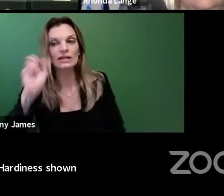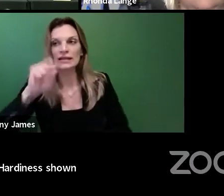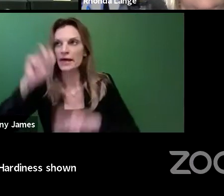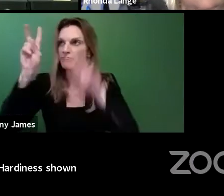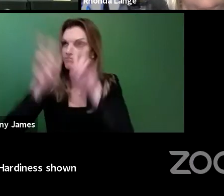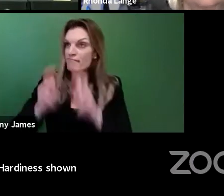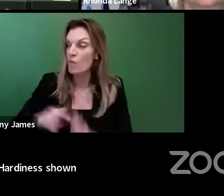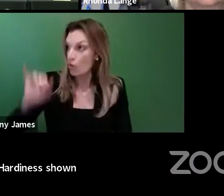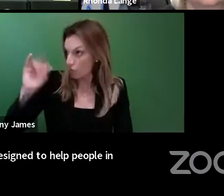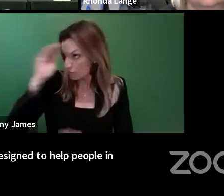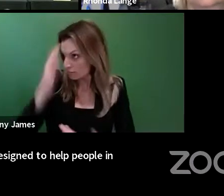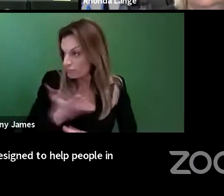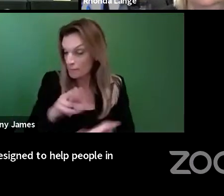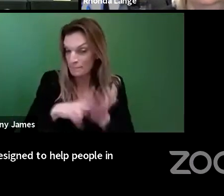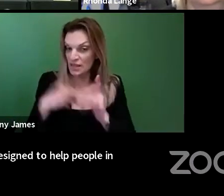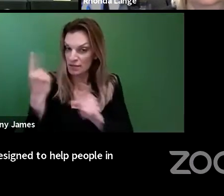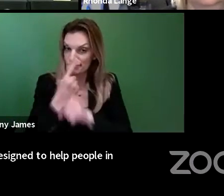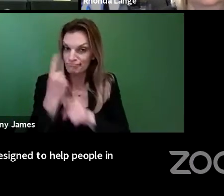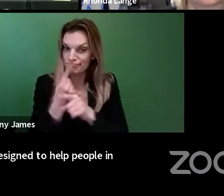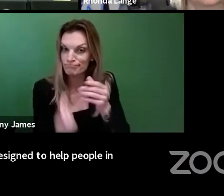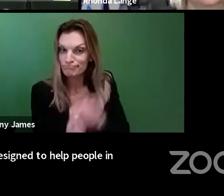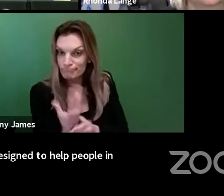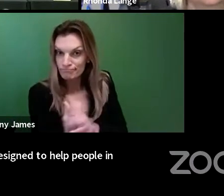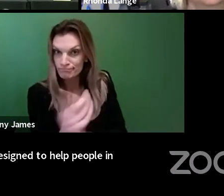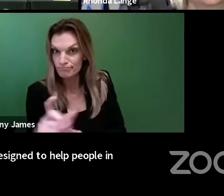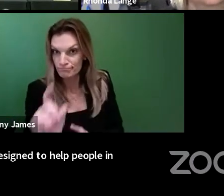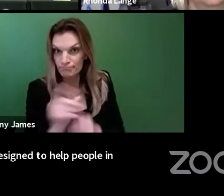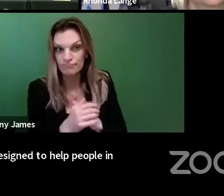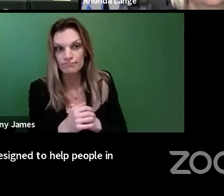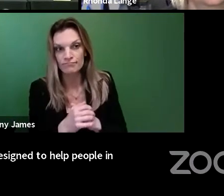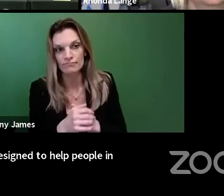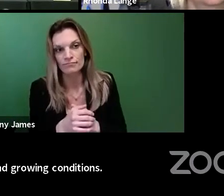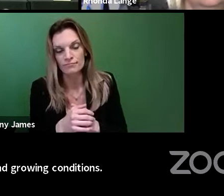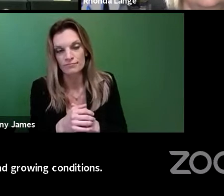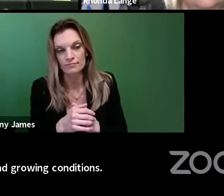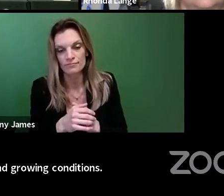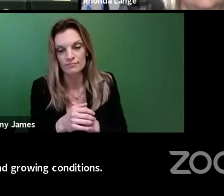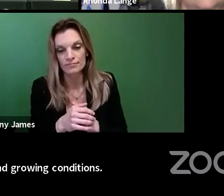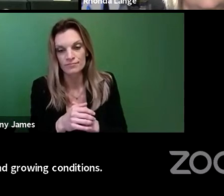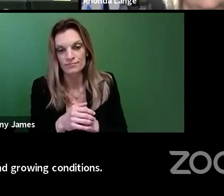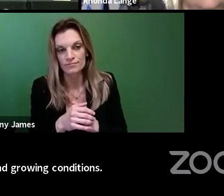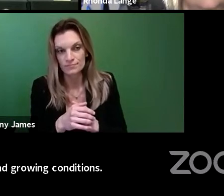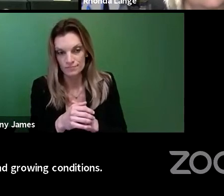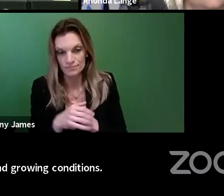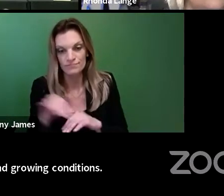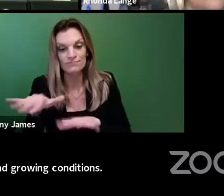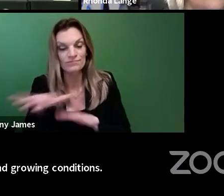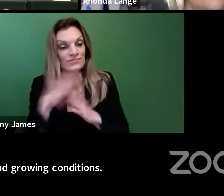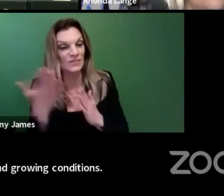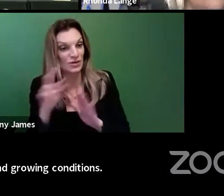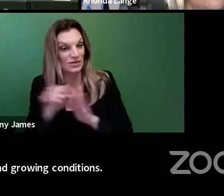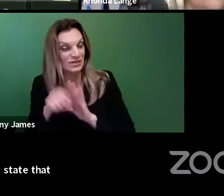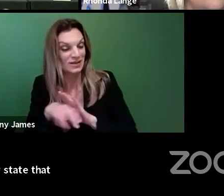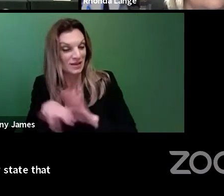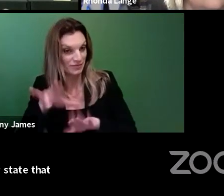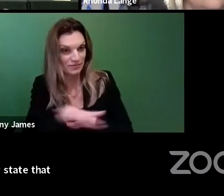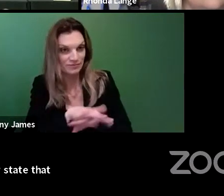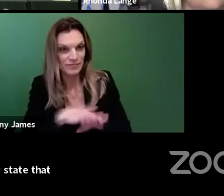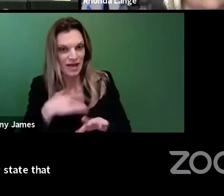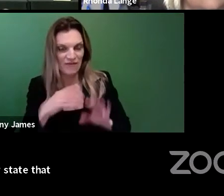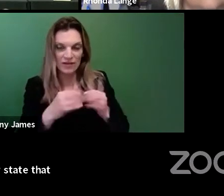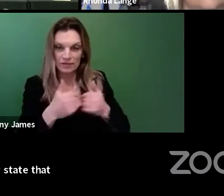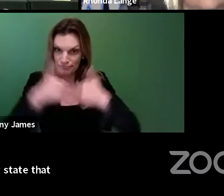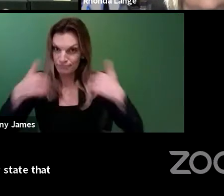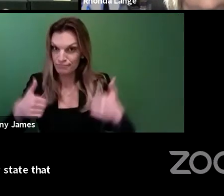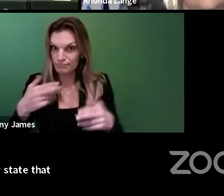understand growing conditions. There's a sliver of our state that has a whole different hardiness zone. And that's important to you because